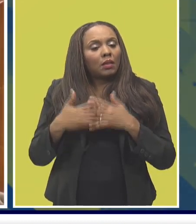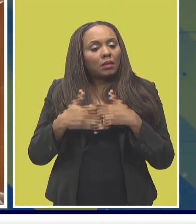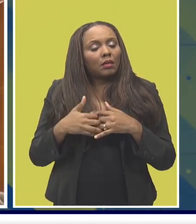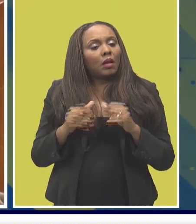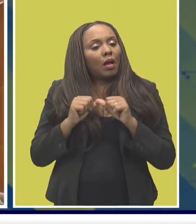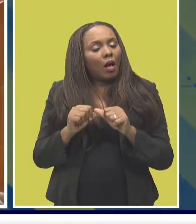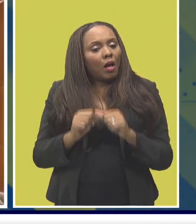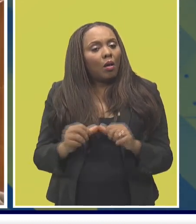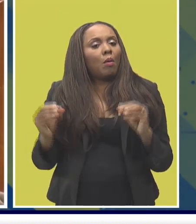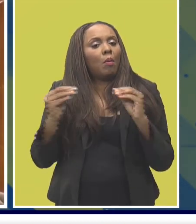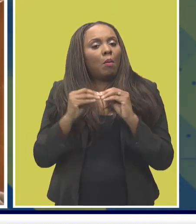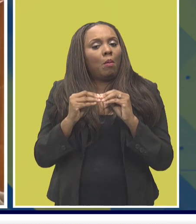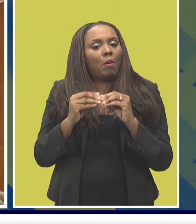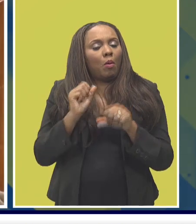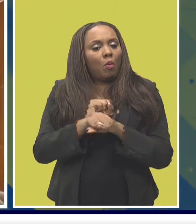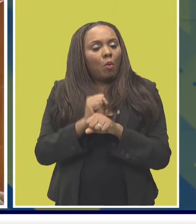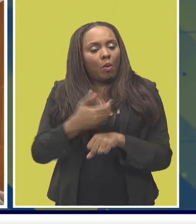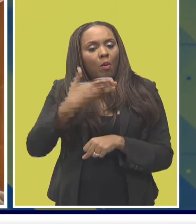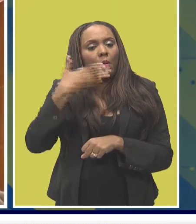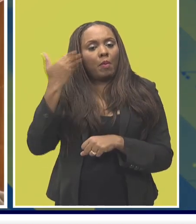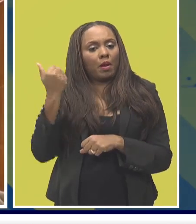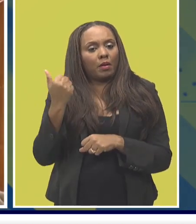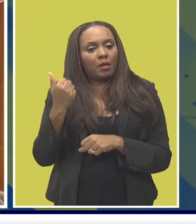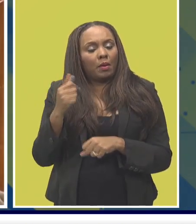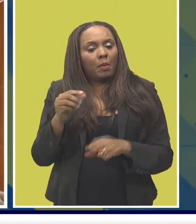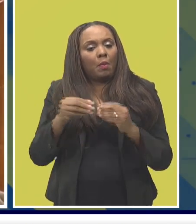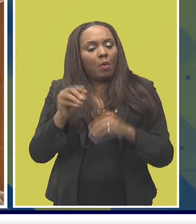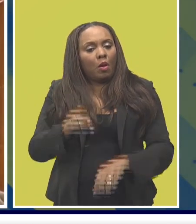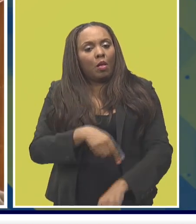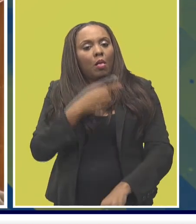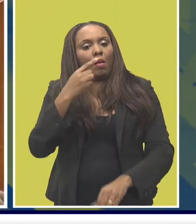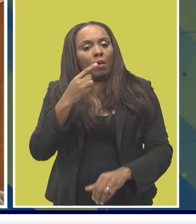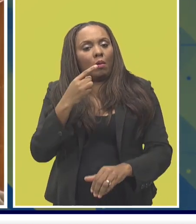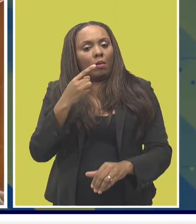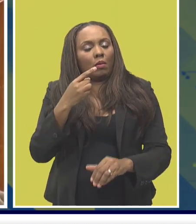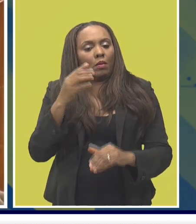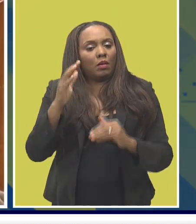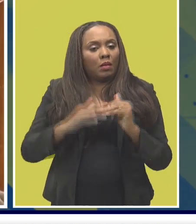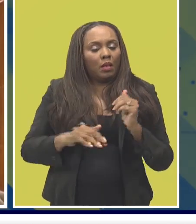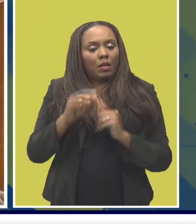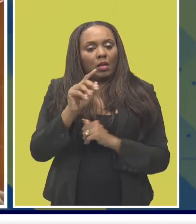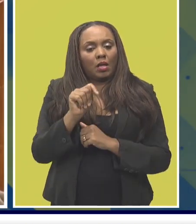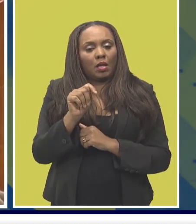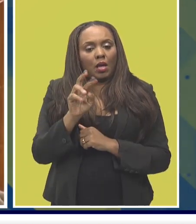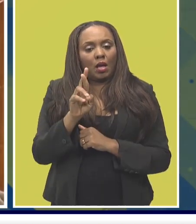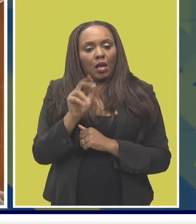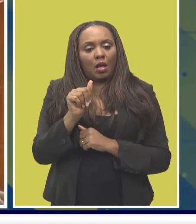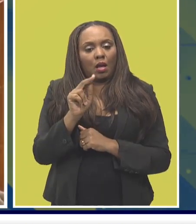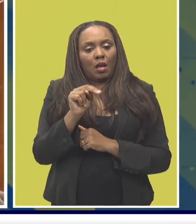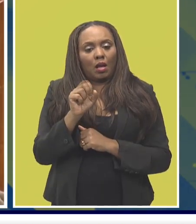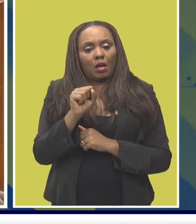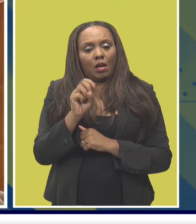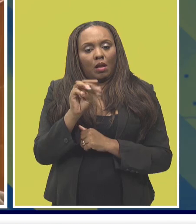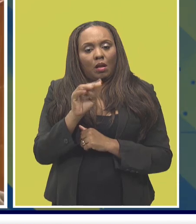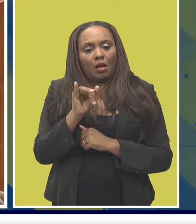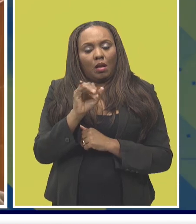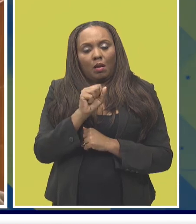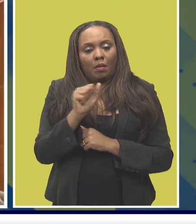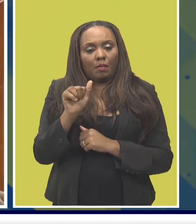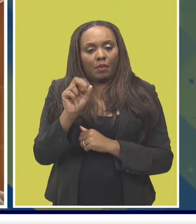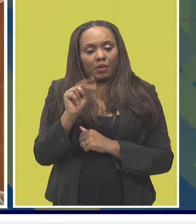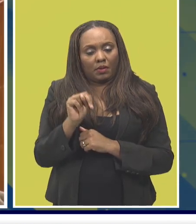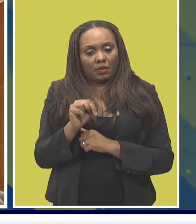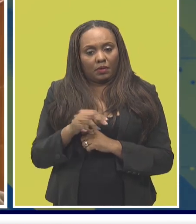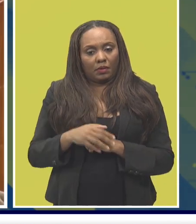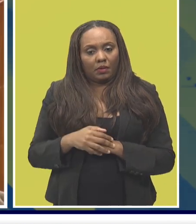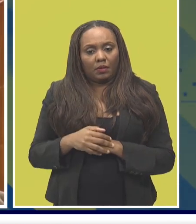We have greater frequencies of engines here in this report. This is empirical data from the Transport Board Quality Assurance.